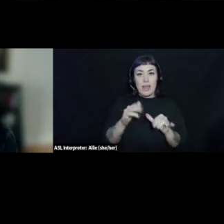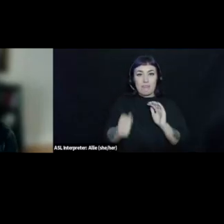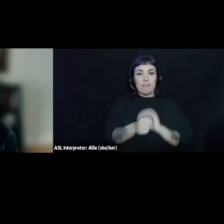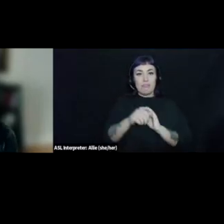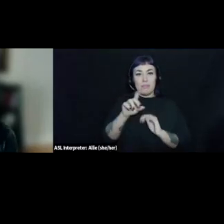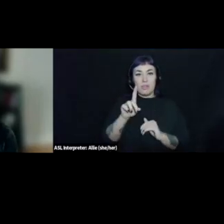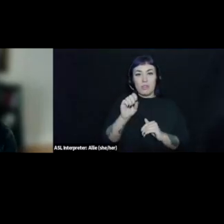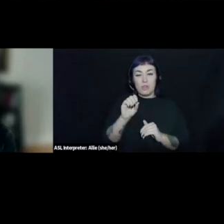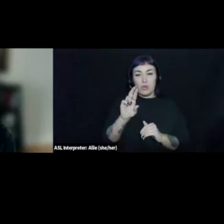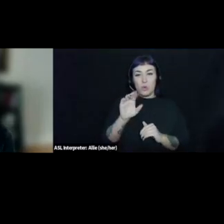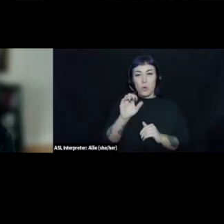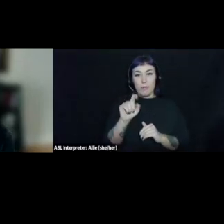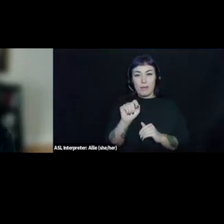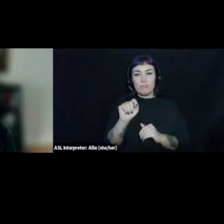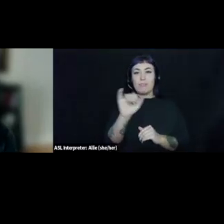Yeah. Like